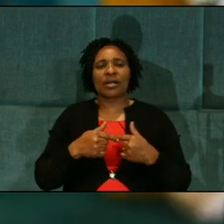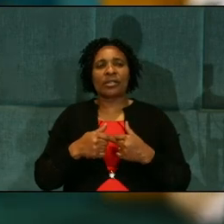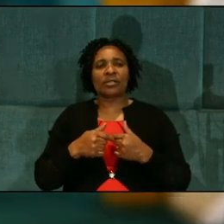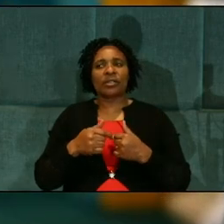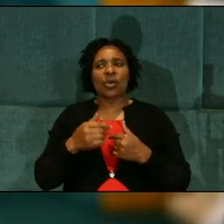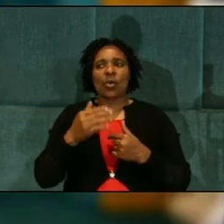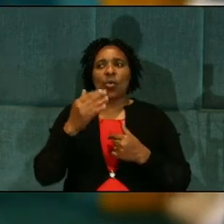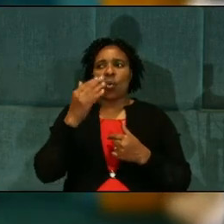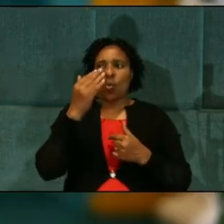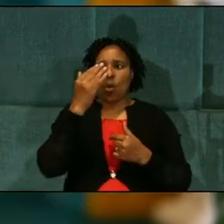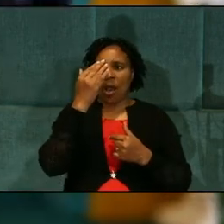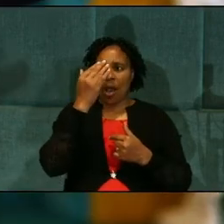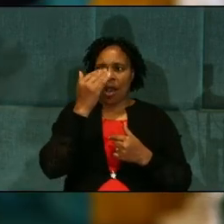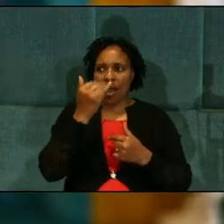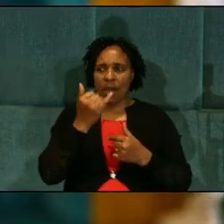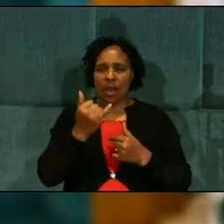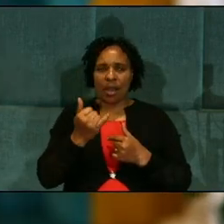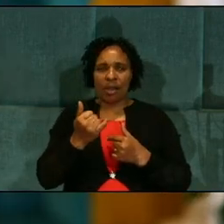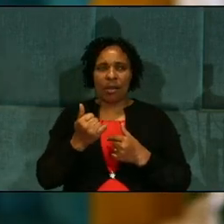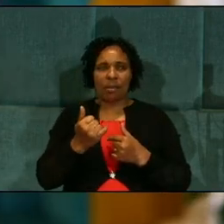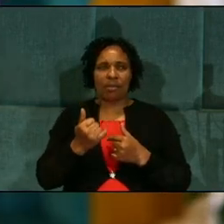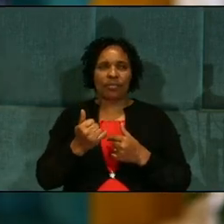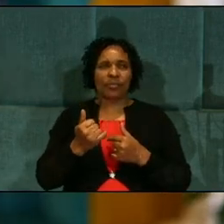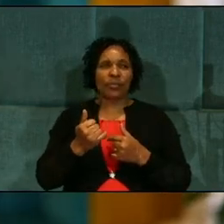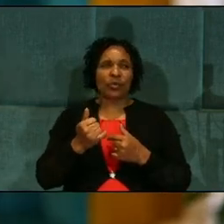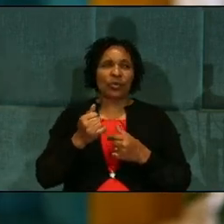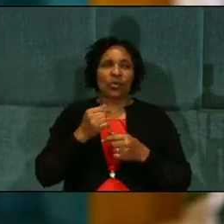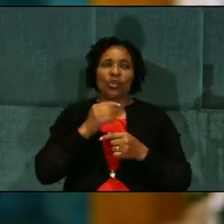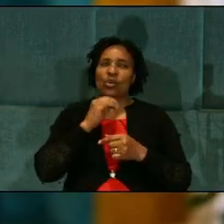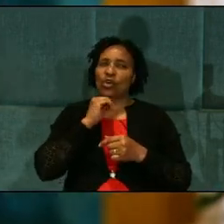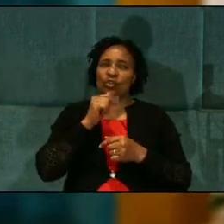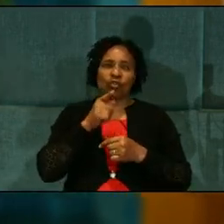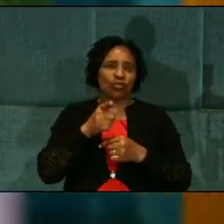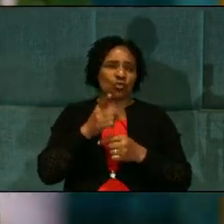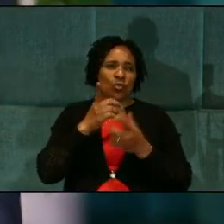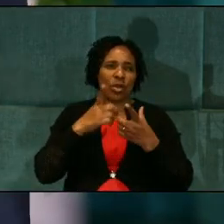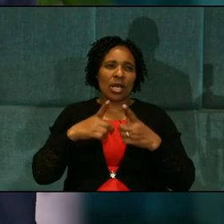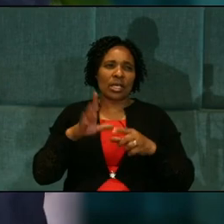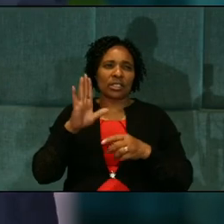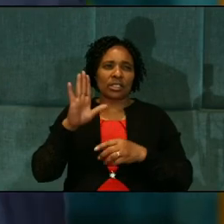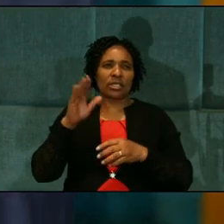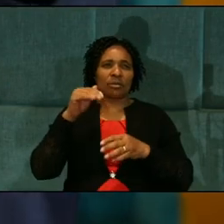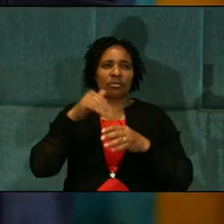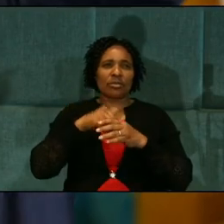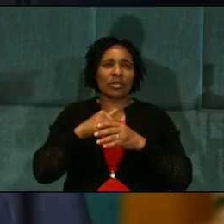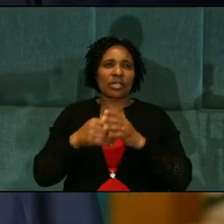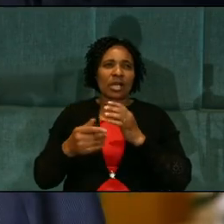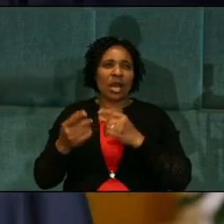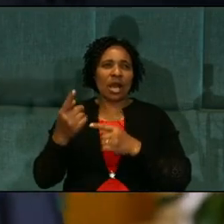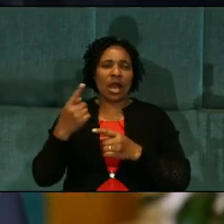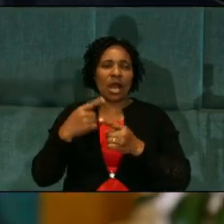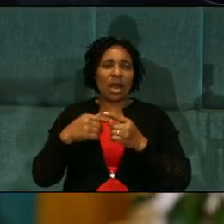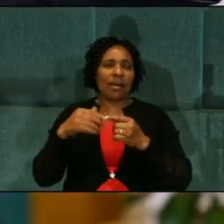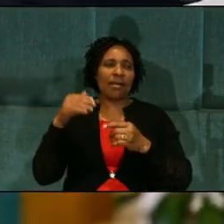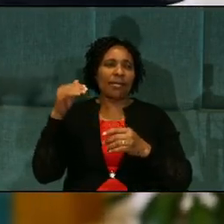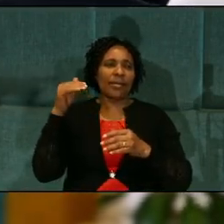and I'll come. Why don't you let God bless you. God bless you. Come. Hear